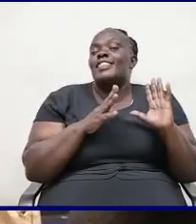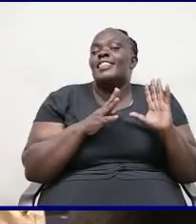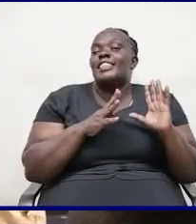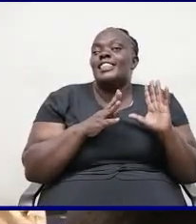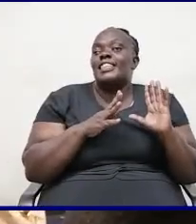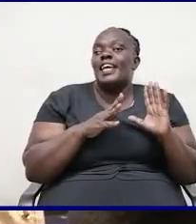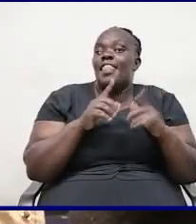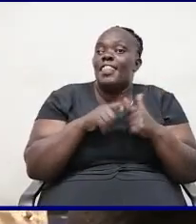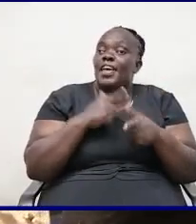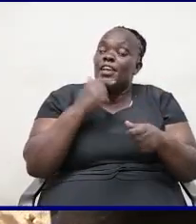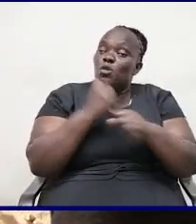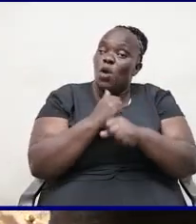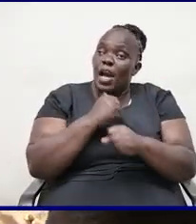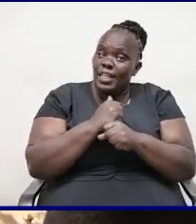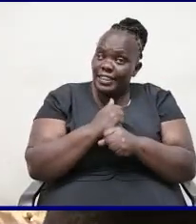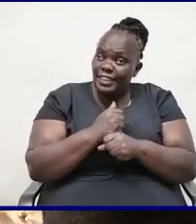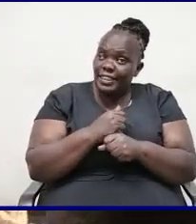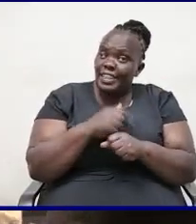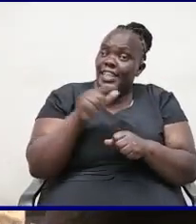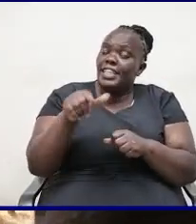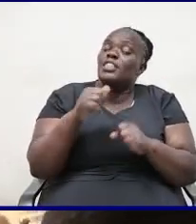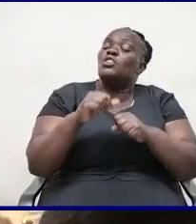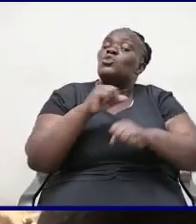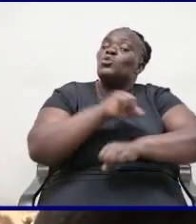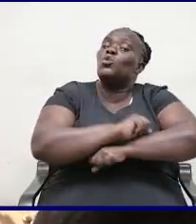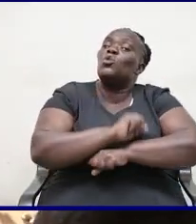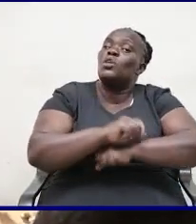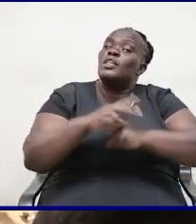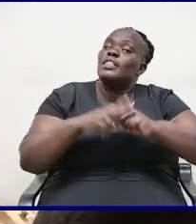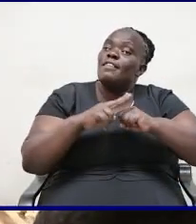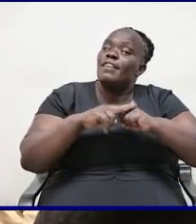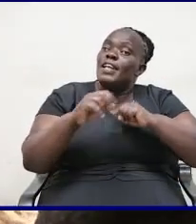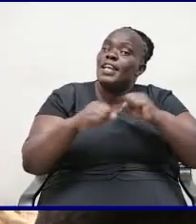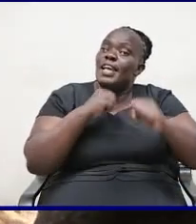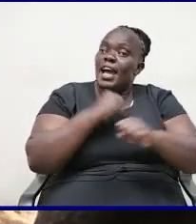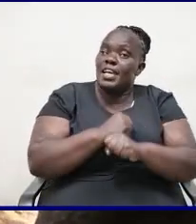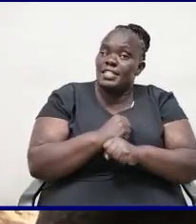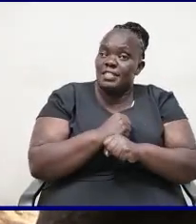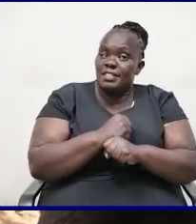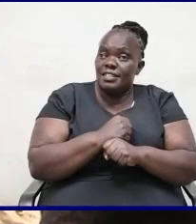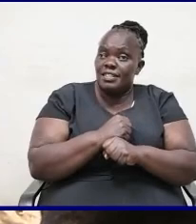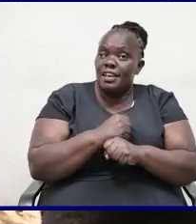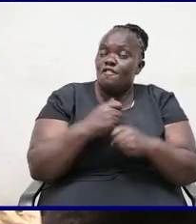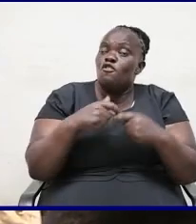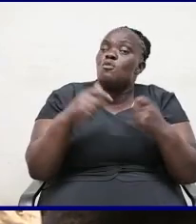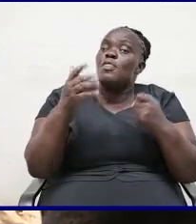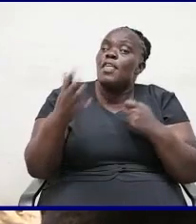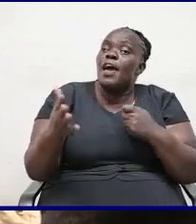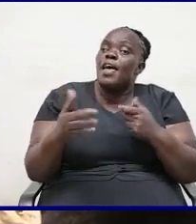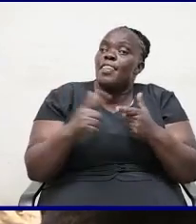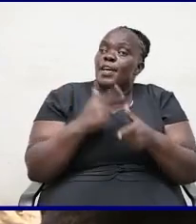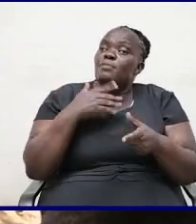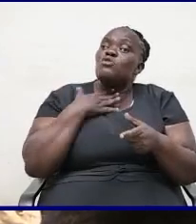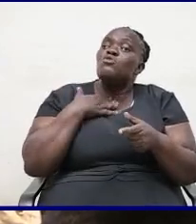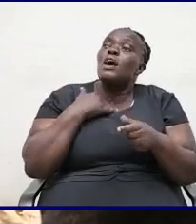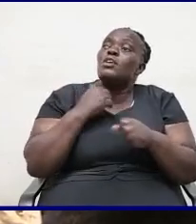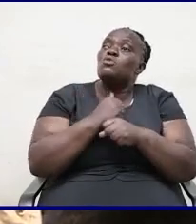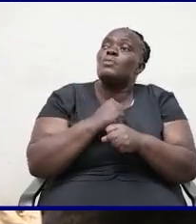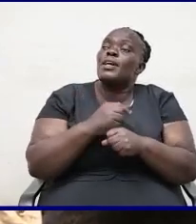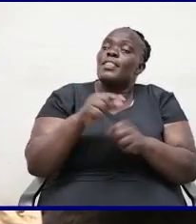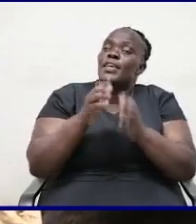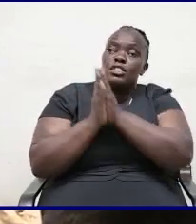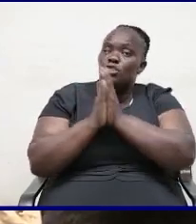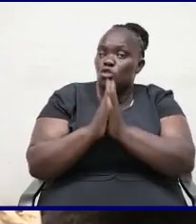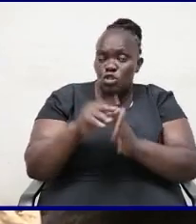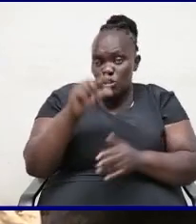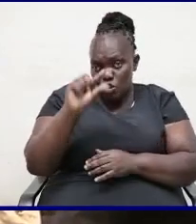Yes. And I worked in that school for about 7 years. Of course, then from there, because I want to make the story short